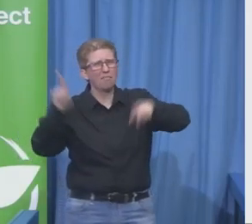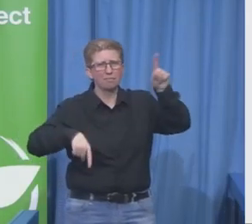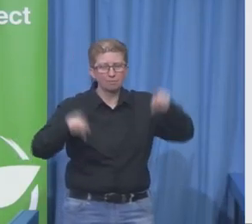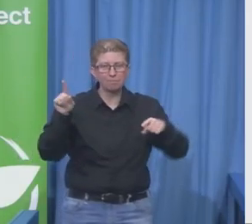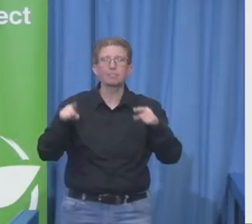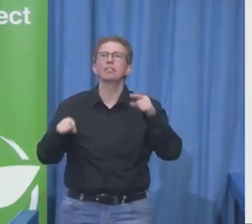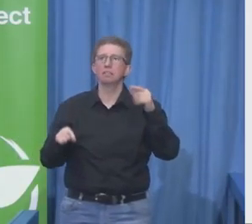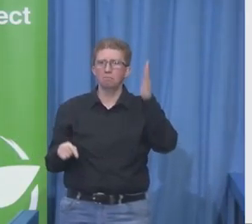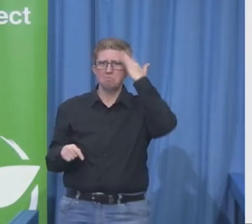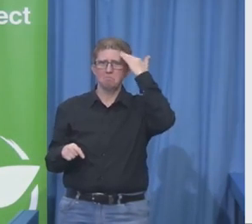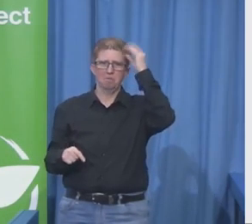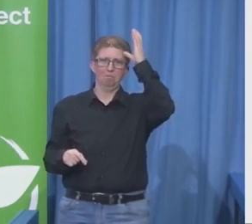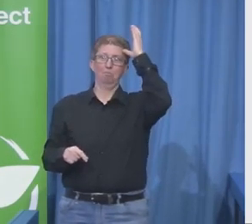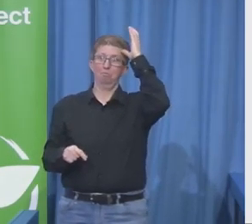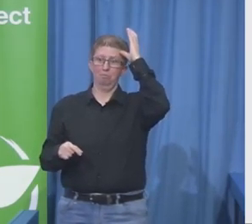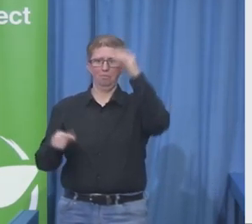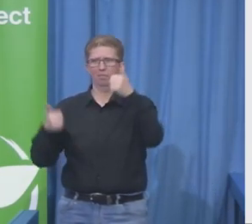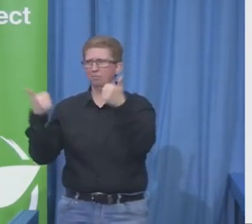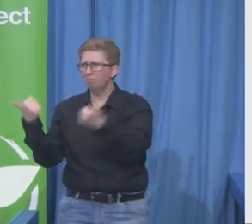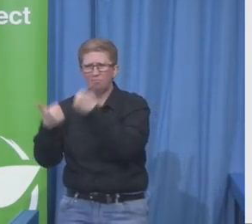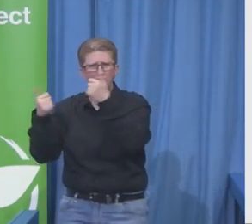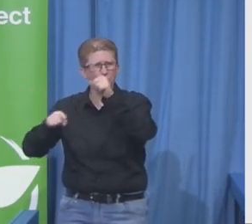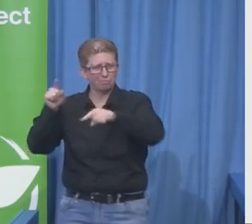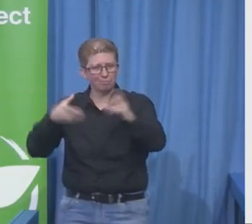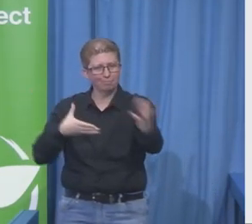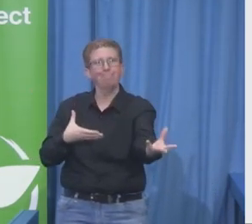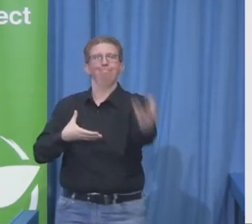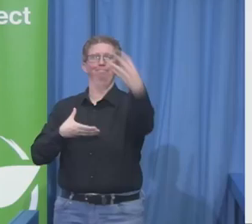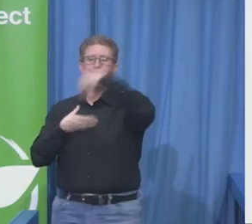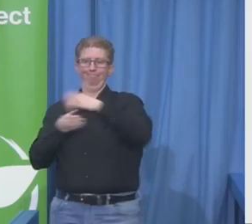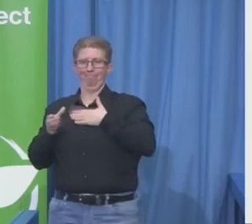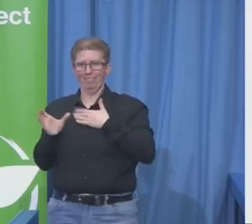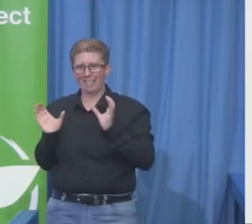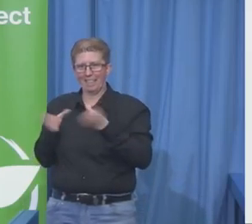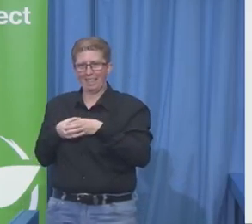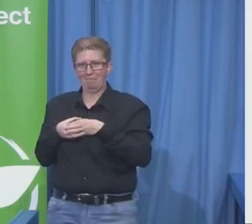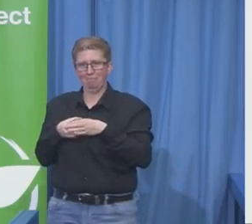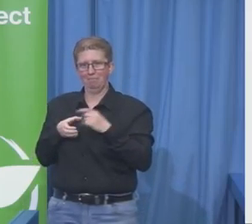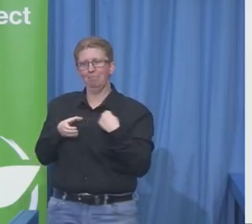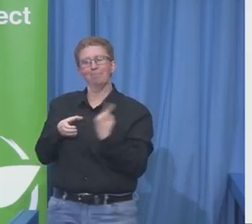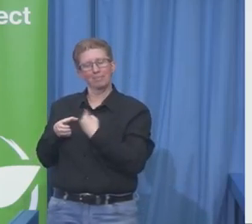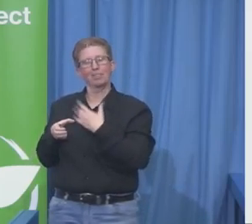our Equal Opportunity Policy Letter in